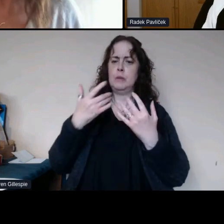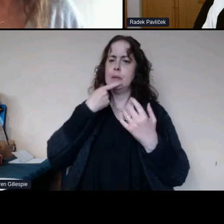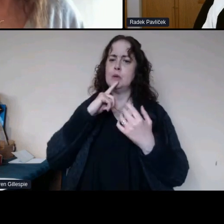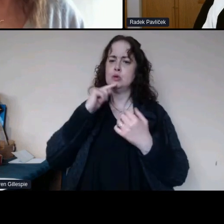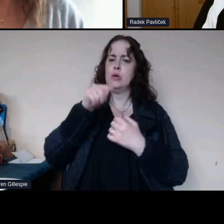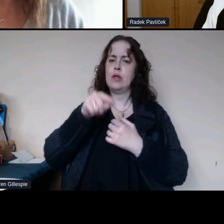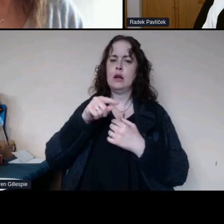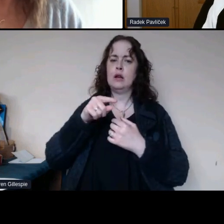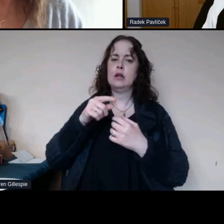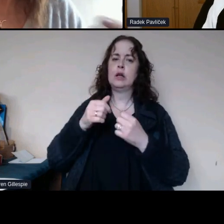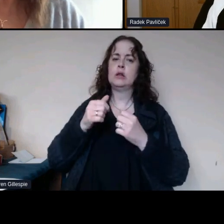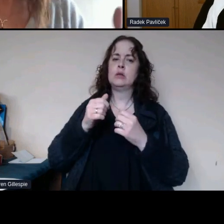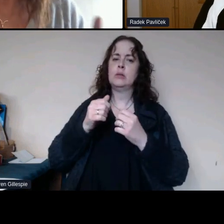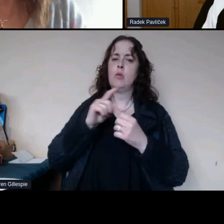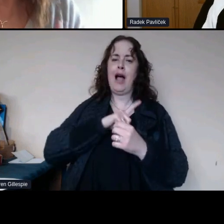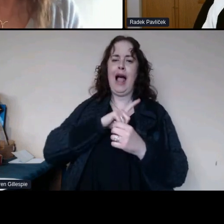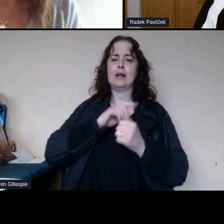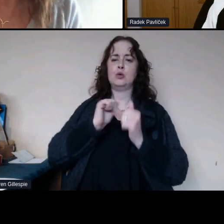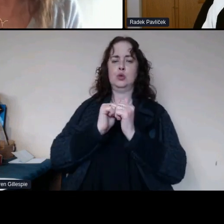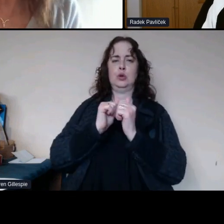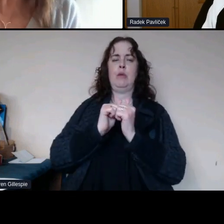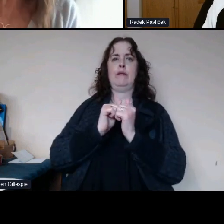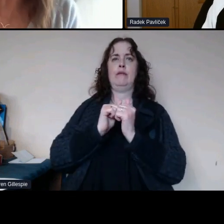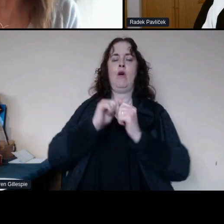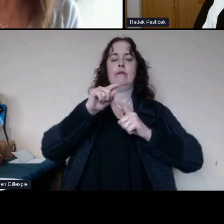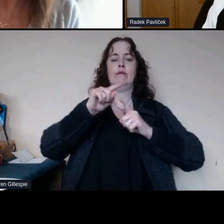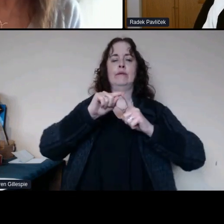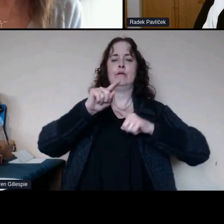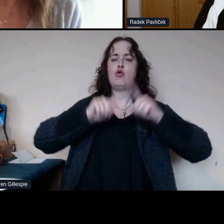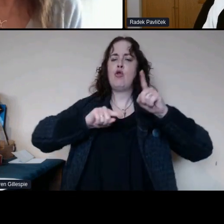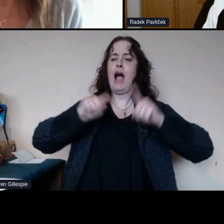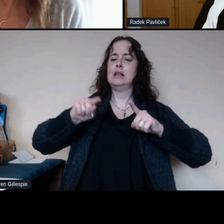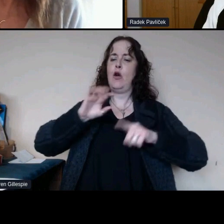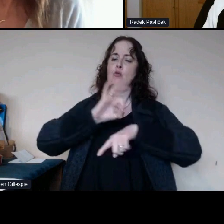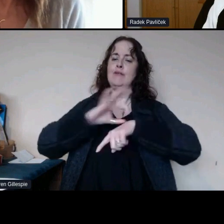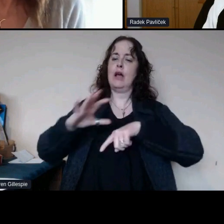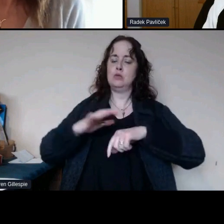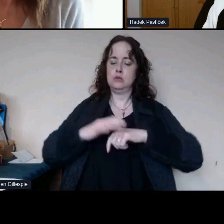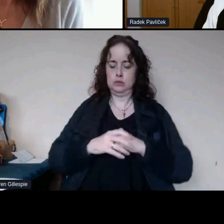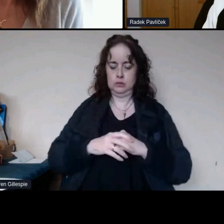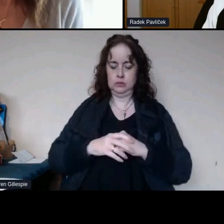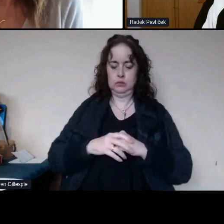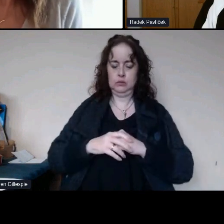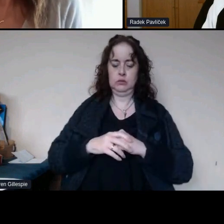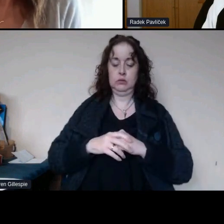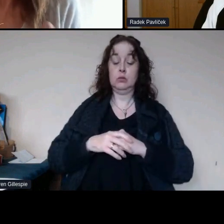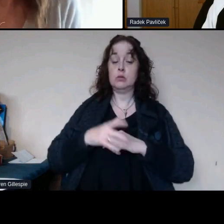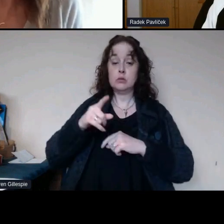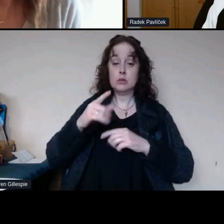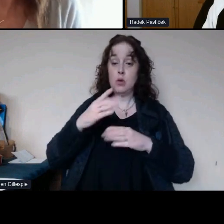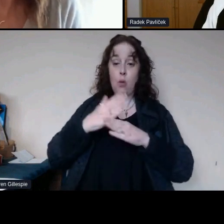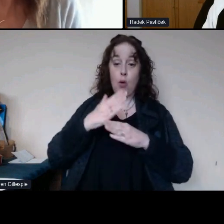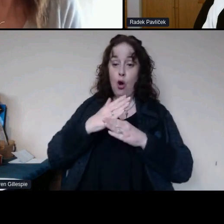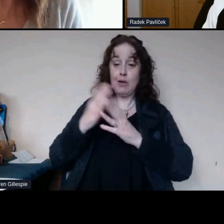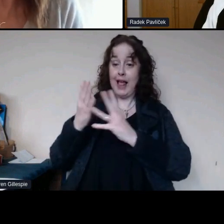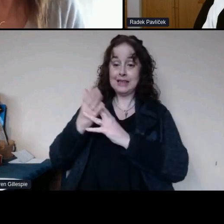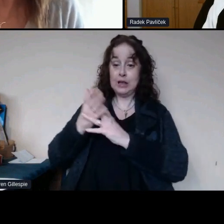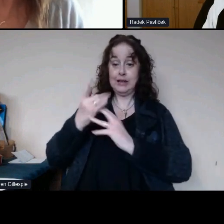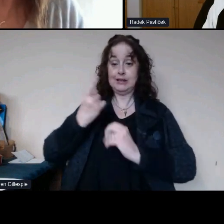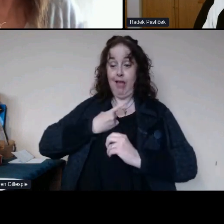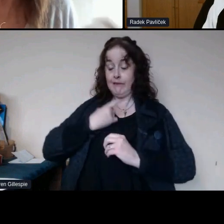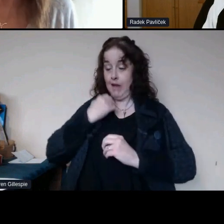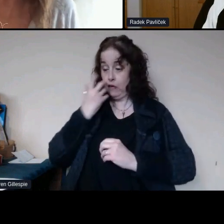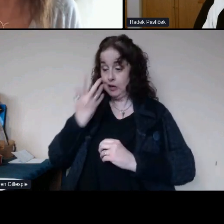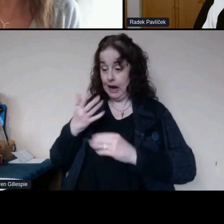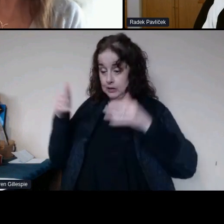suitable for many different kinds of professions. So even if you don't work with accessibility hands-on every day, you can